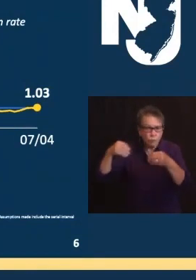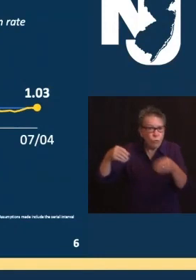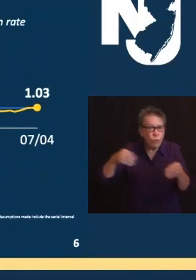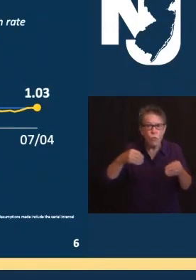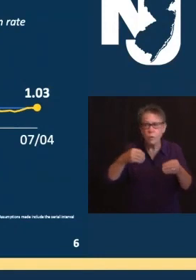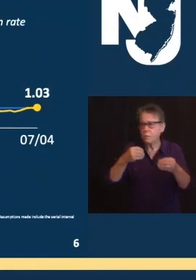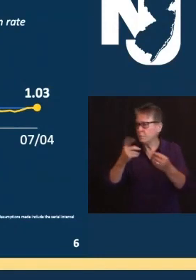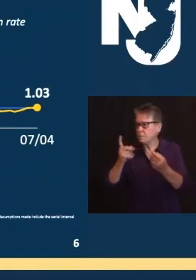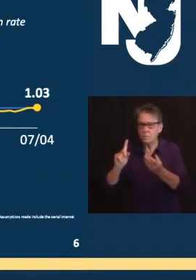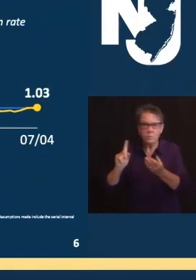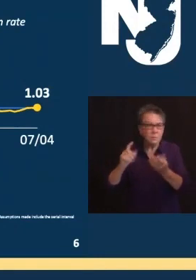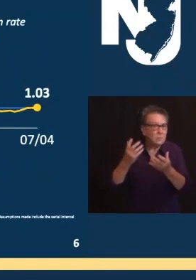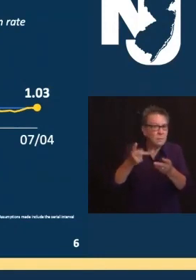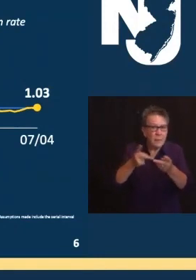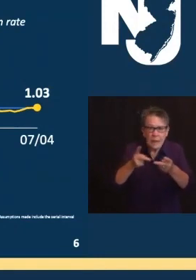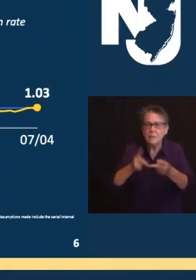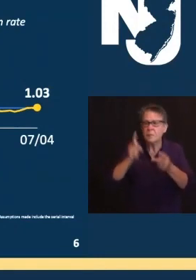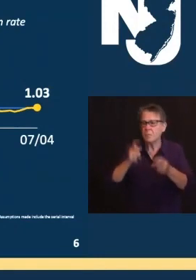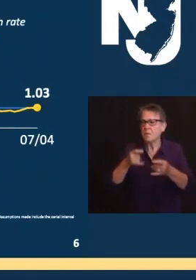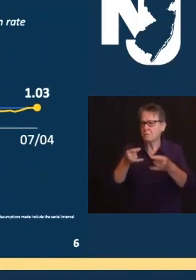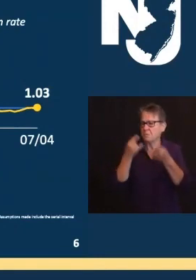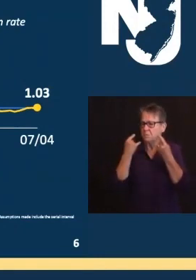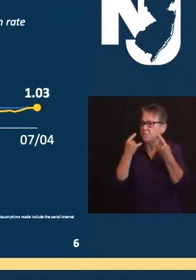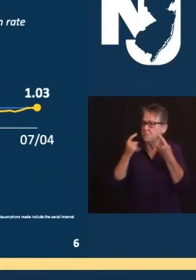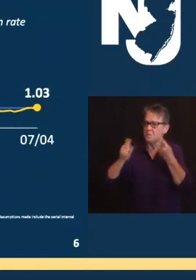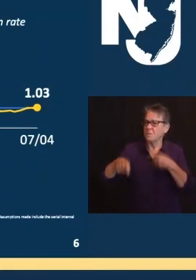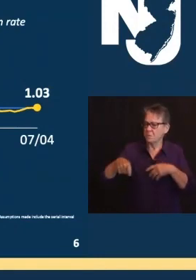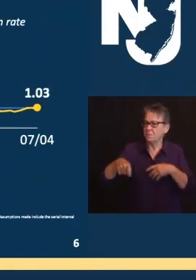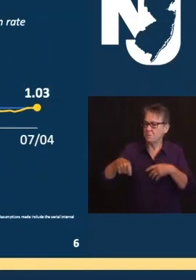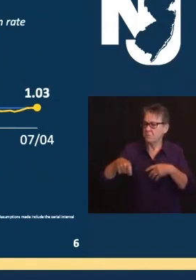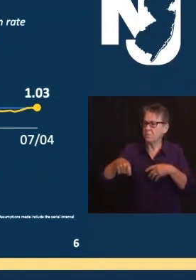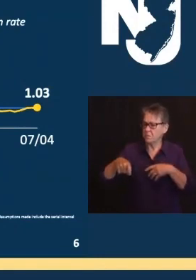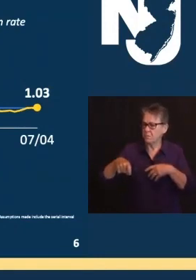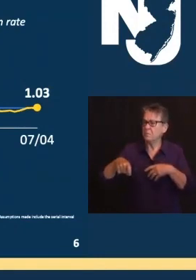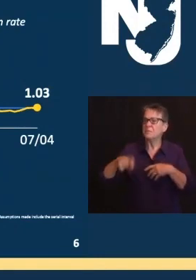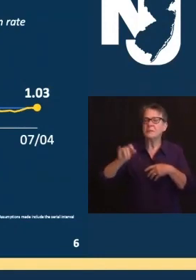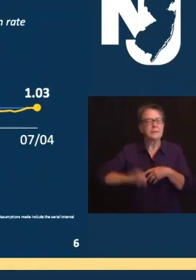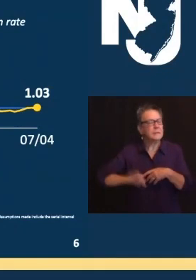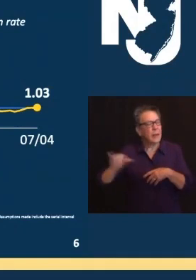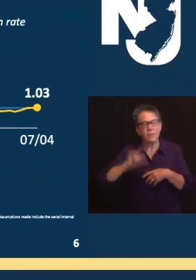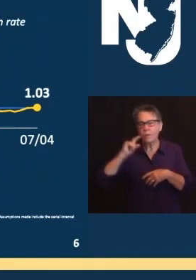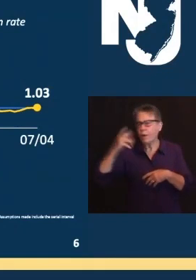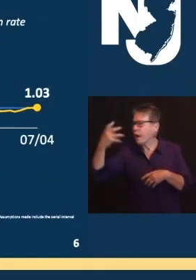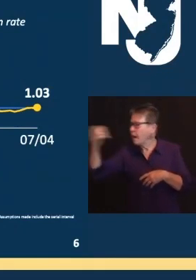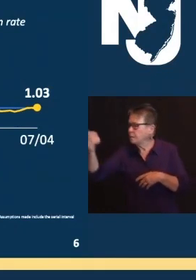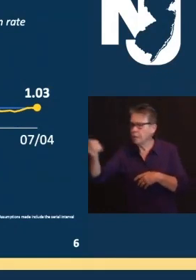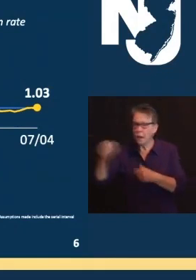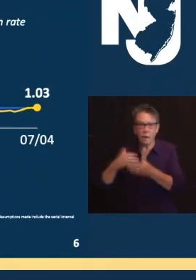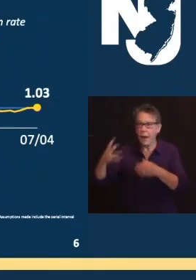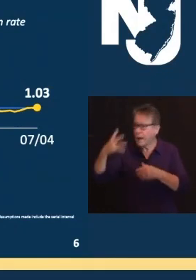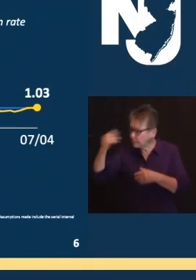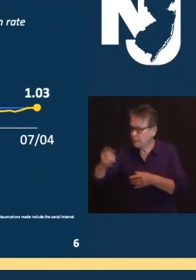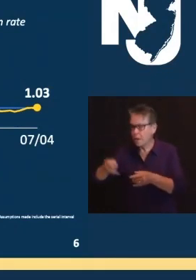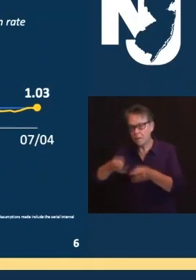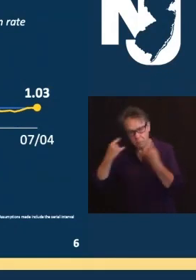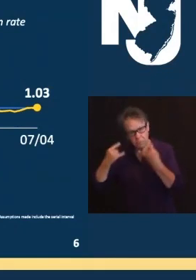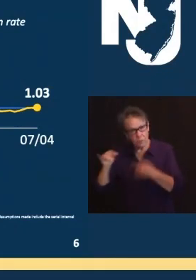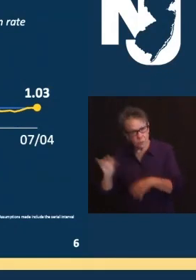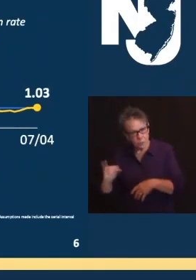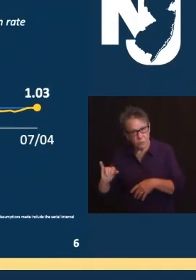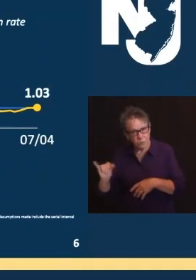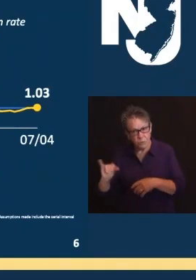literally are taking the need for self-responsibility to heart. But even so, just one selfish person can undo the hard